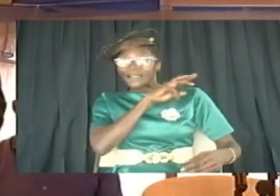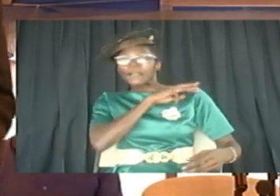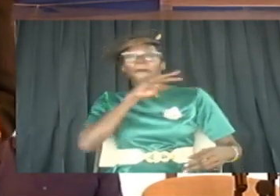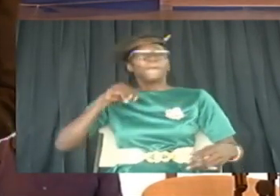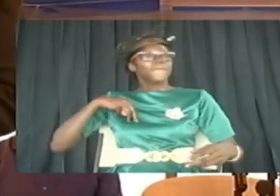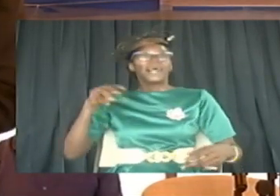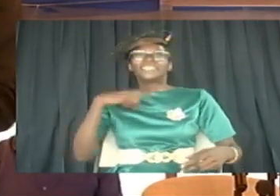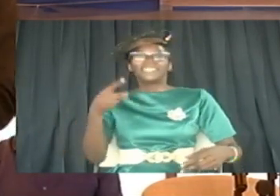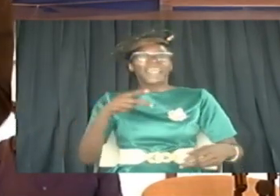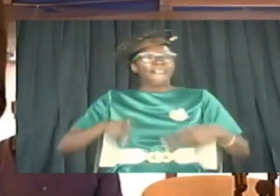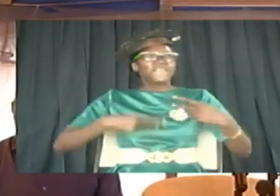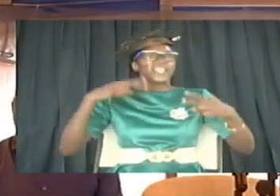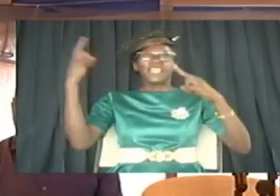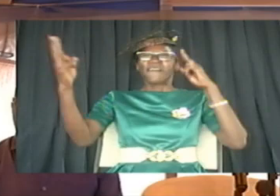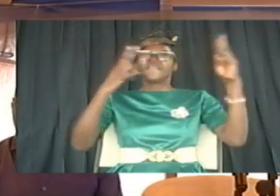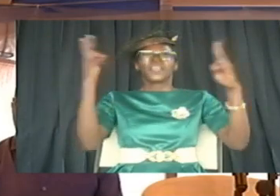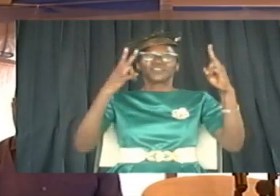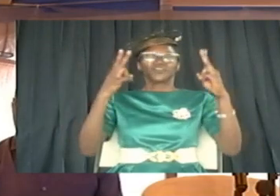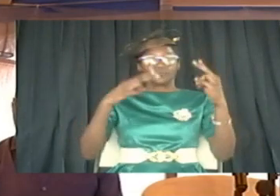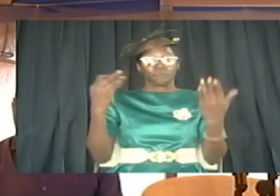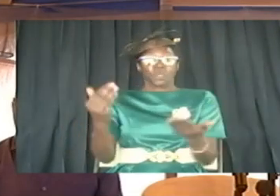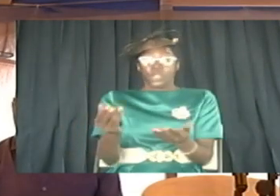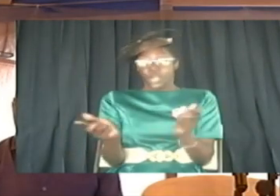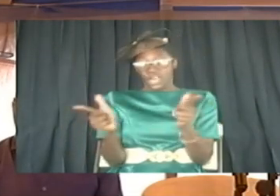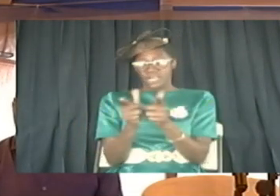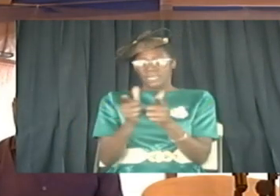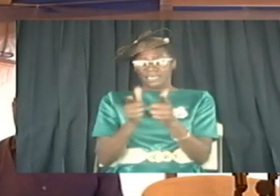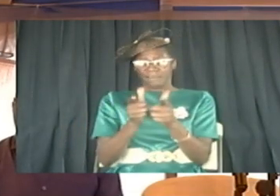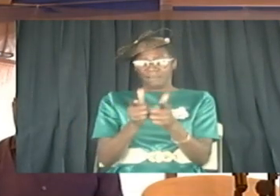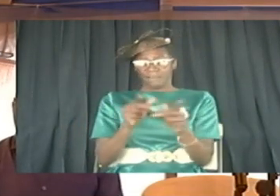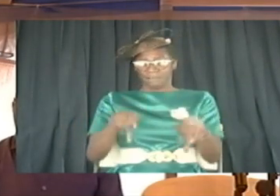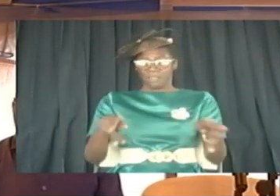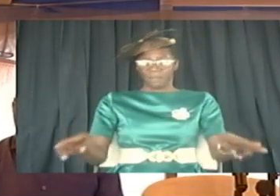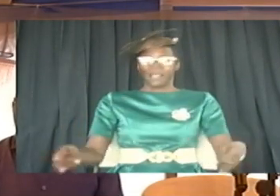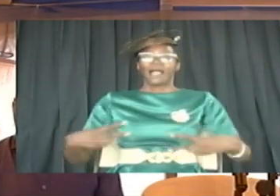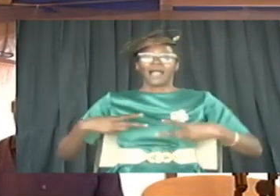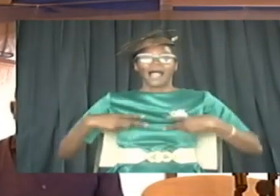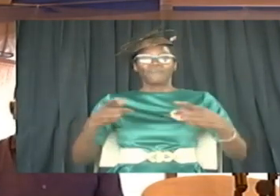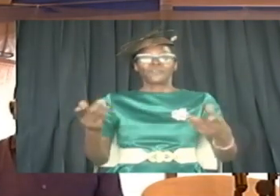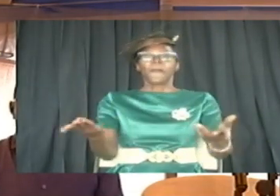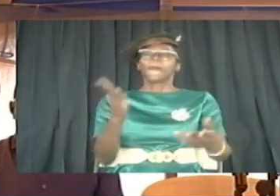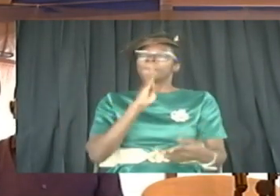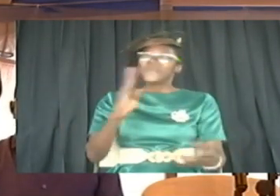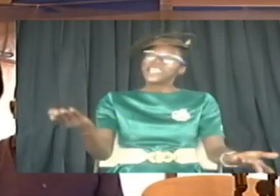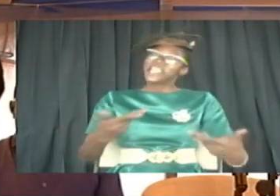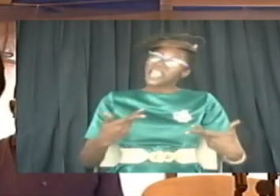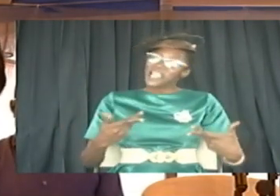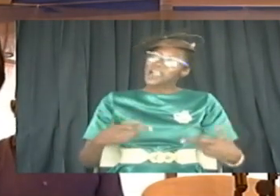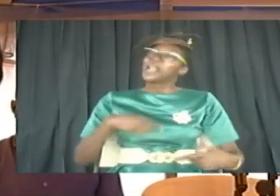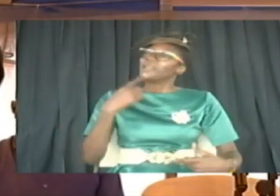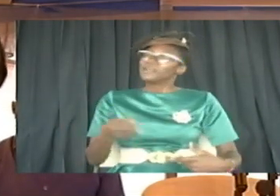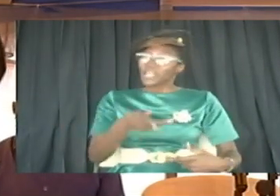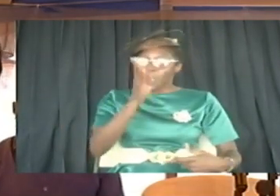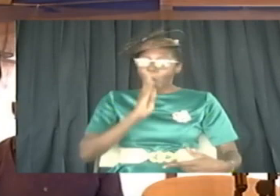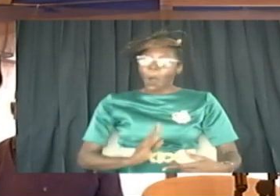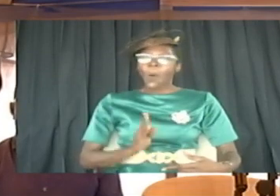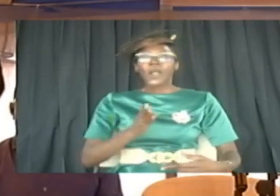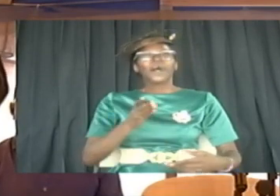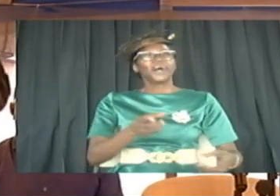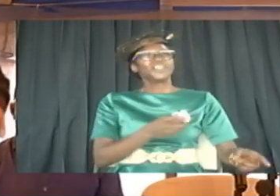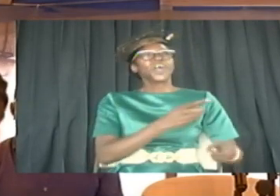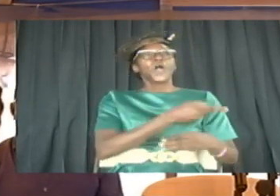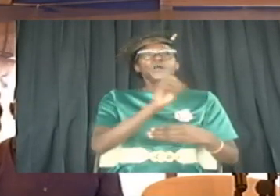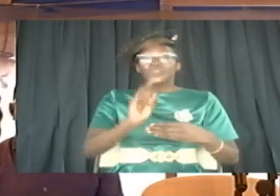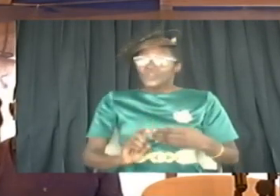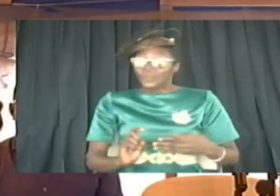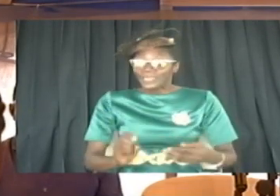you know, a few of us have to be here. But let me tell you how God does his thing and how he works